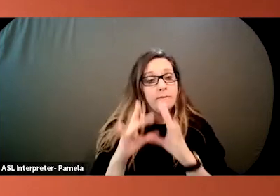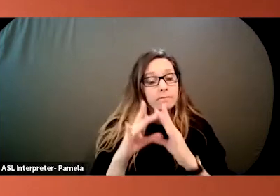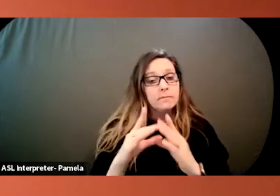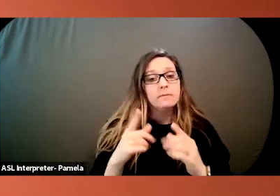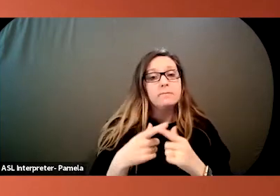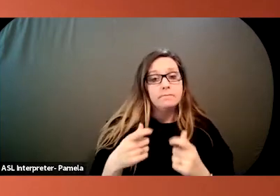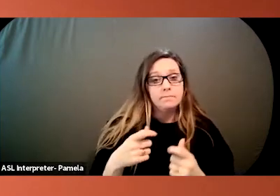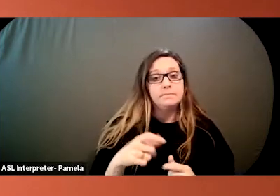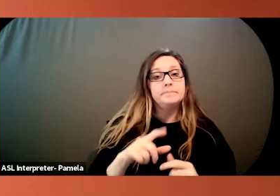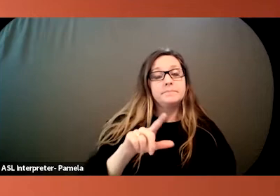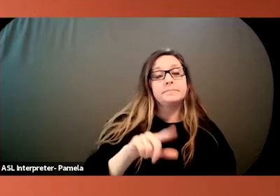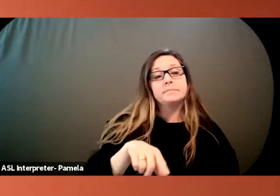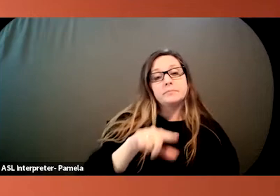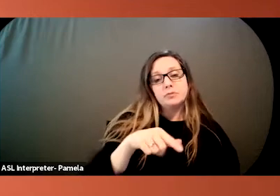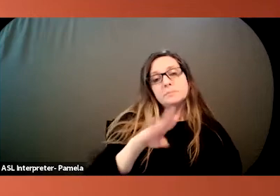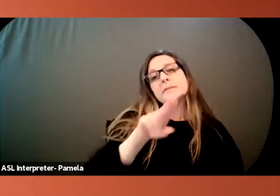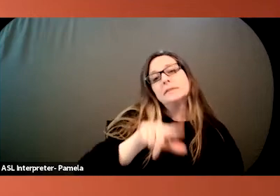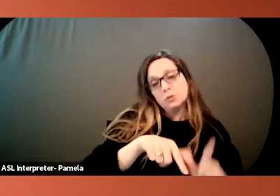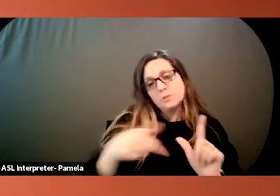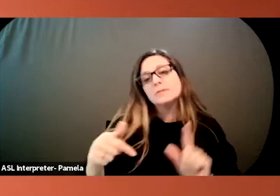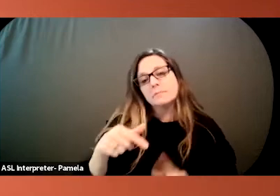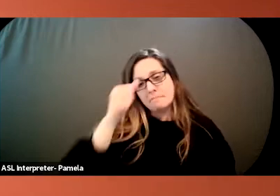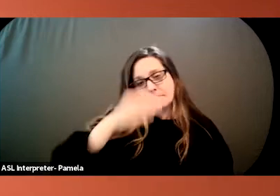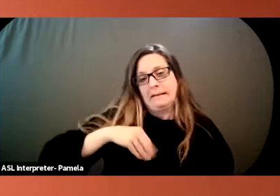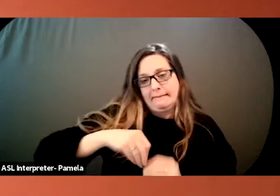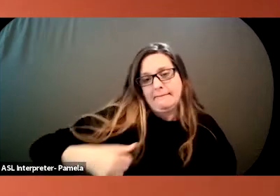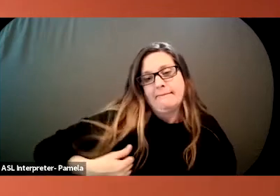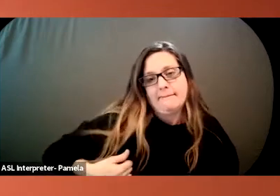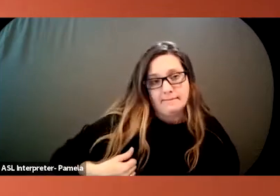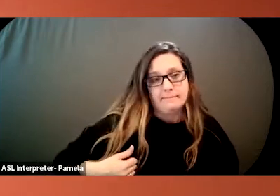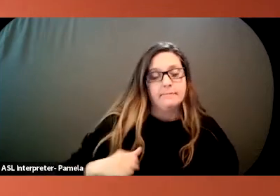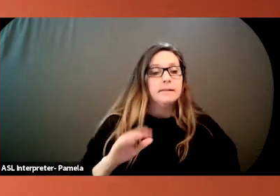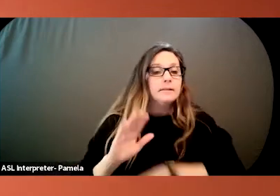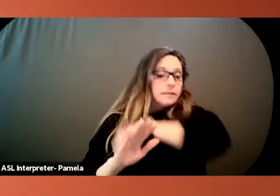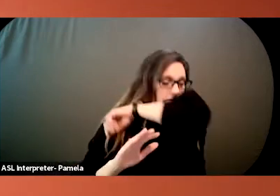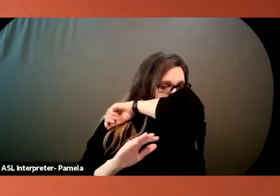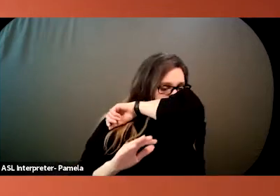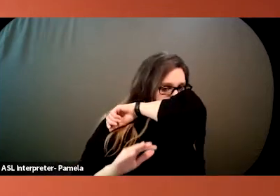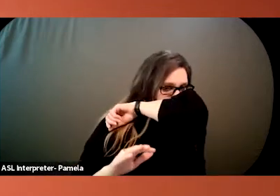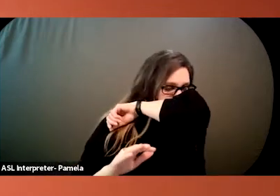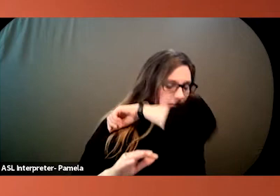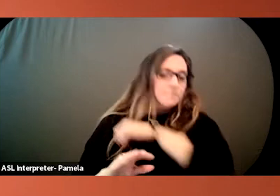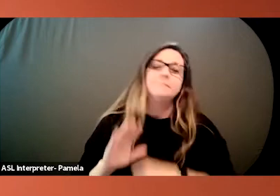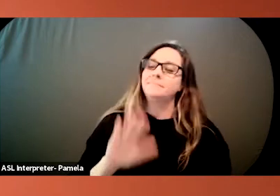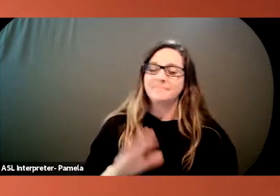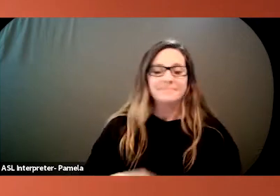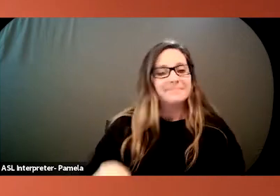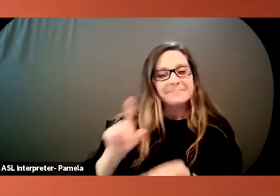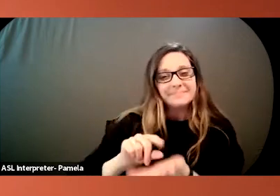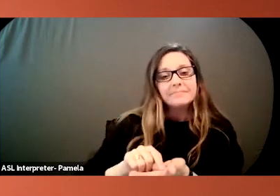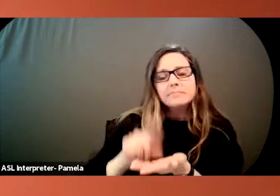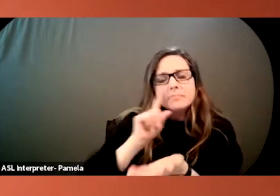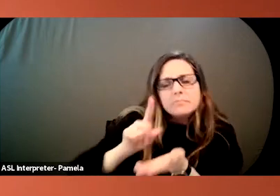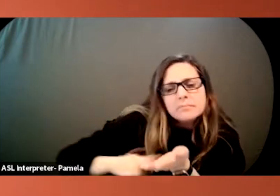2SLGBTQ+ Men in Canada, Early Life Violence as a Risk Factor. This paper will explore early childhood experiences